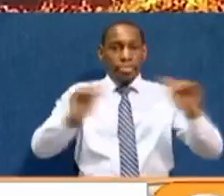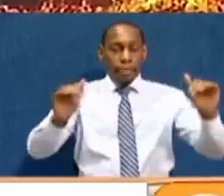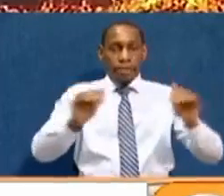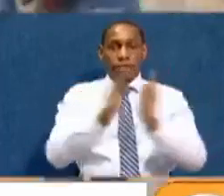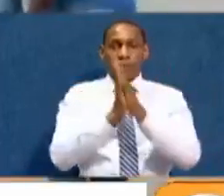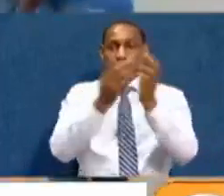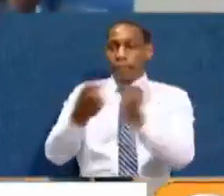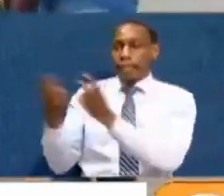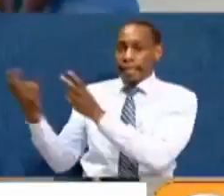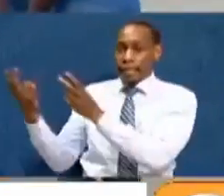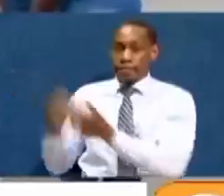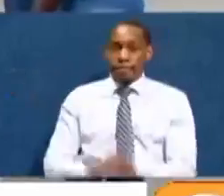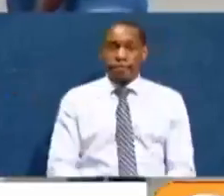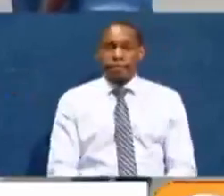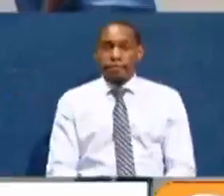look.